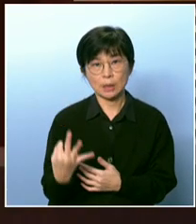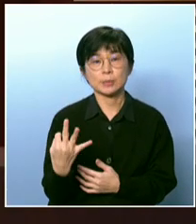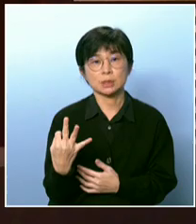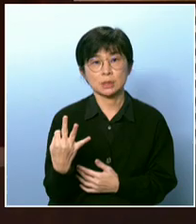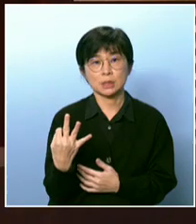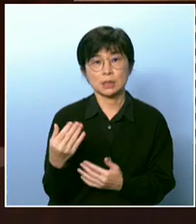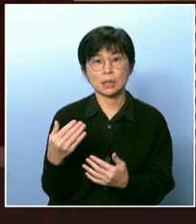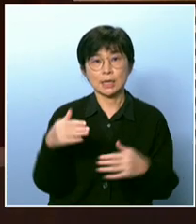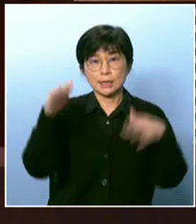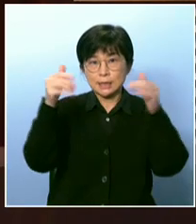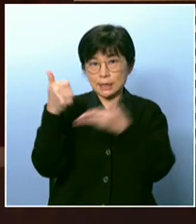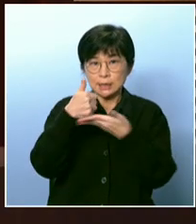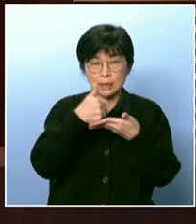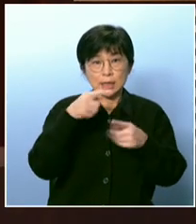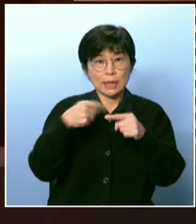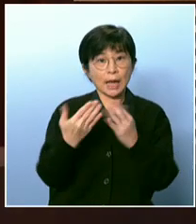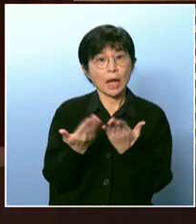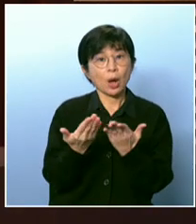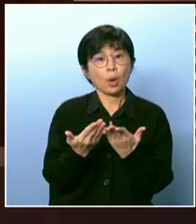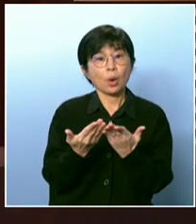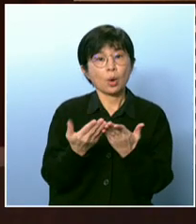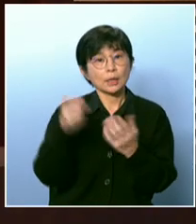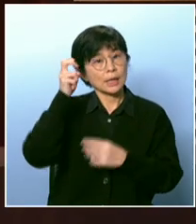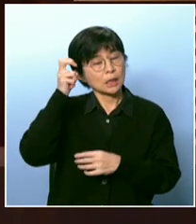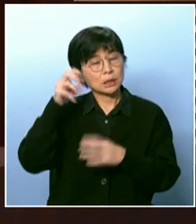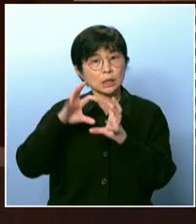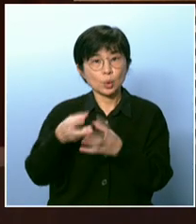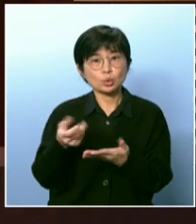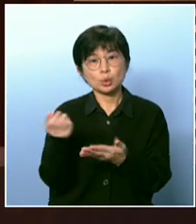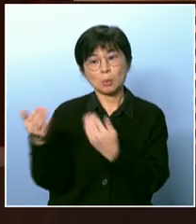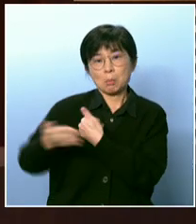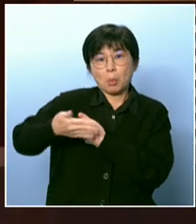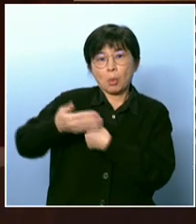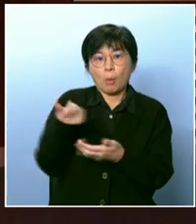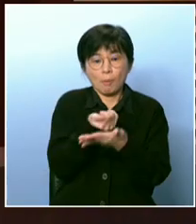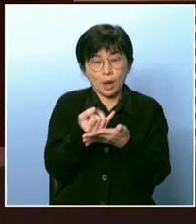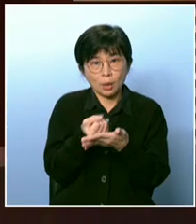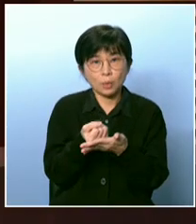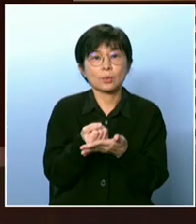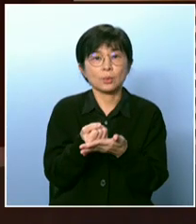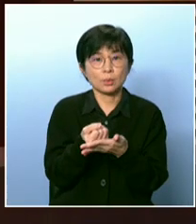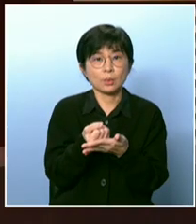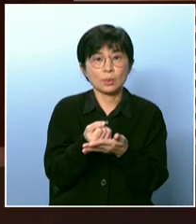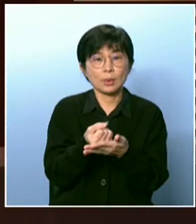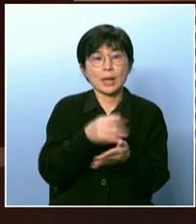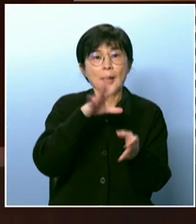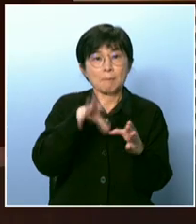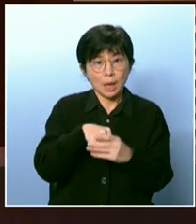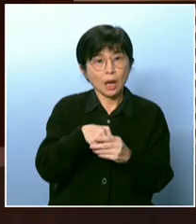targeted savings, as the Undersecretary said, we had on 3 occasions engaged